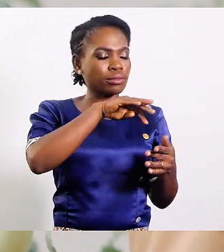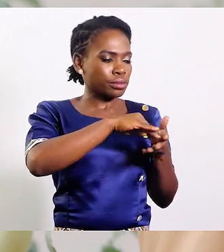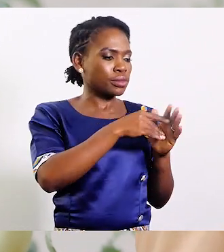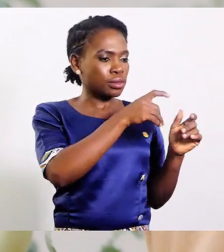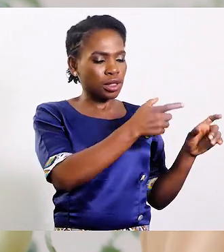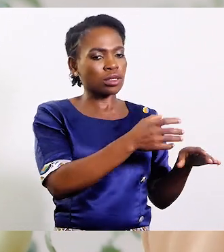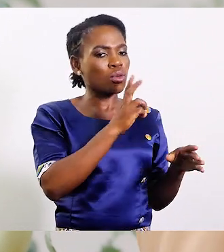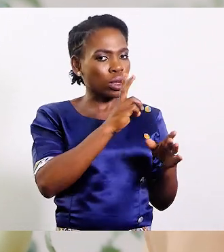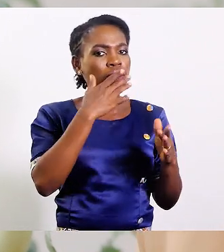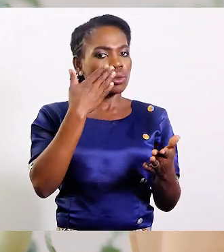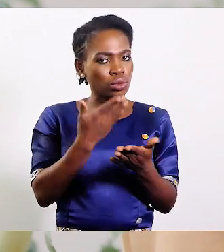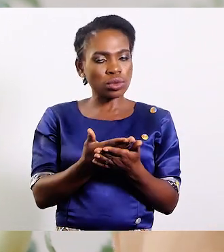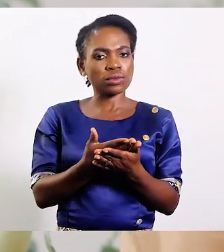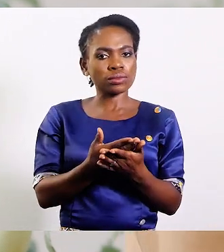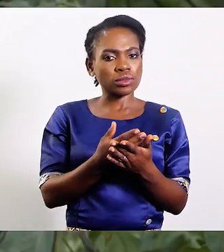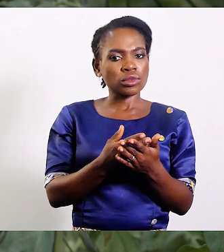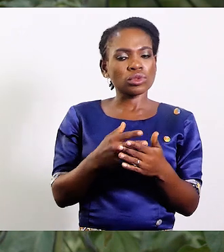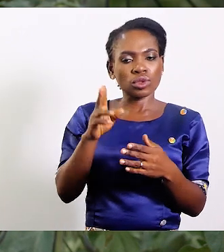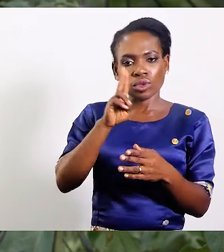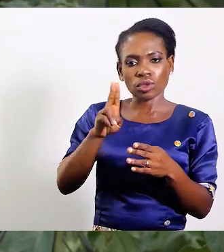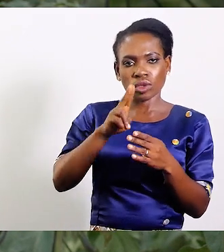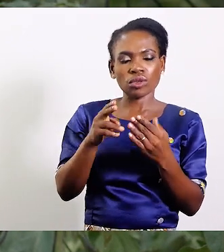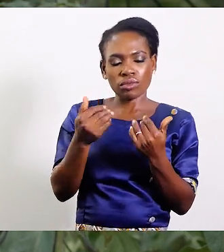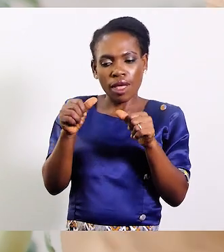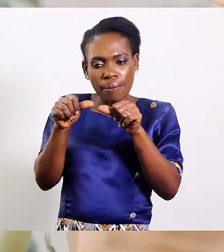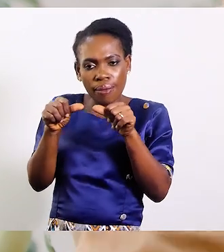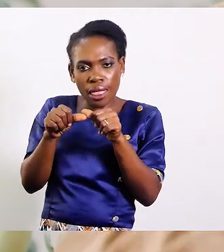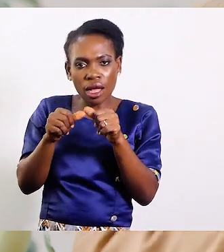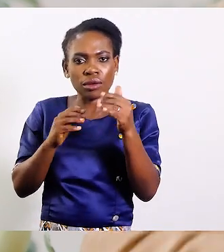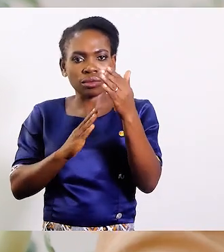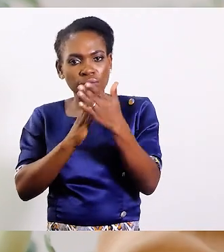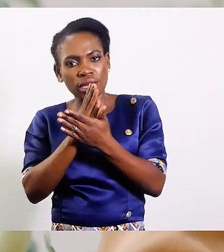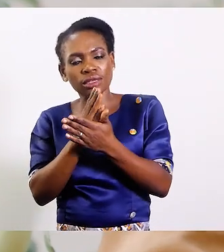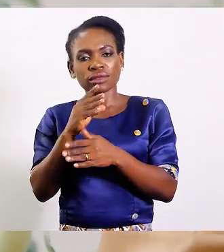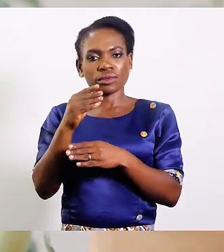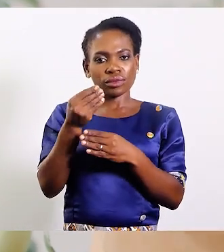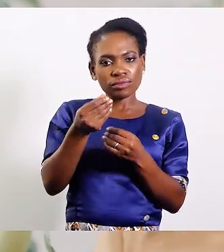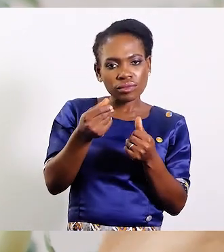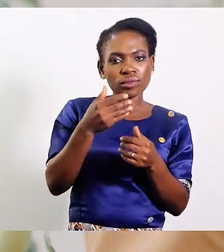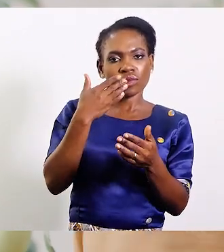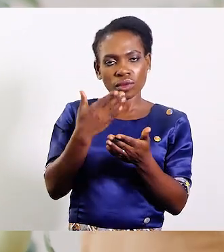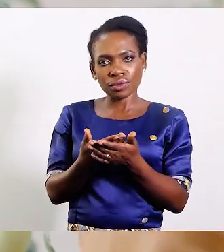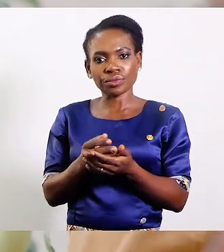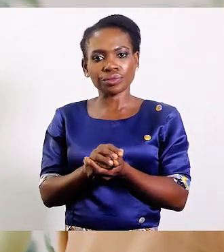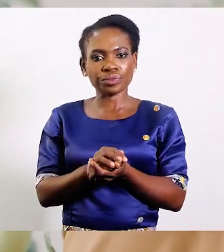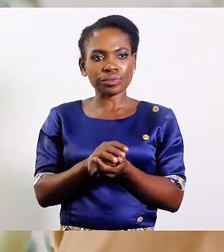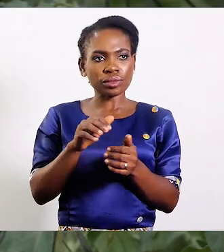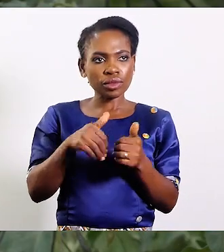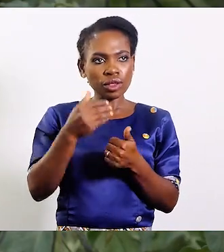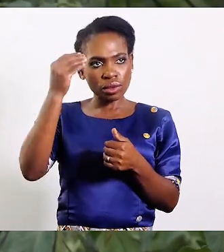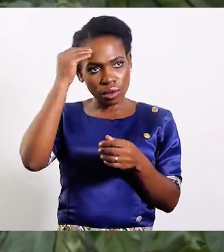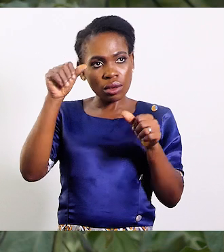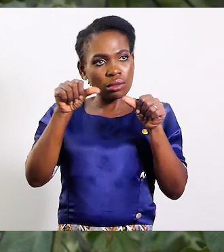am over application of fertilizers, okay, nitrogen. Yes. So we use the right amount of fertilizers. Okay. So our shelf life